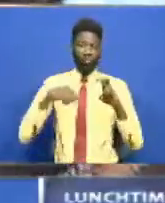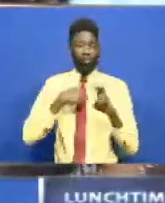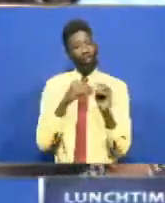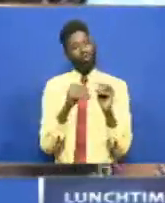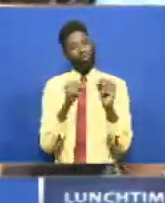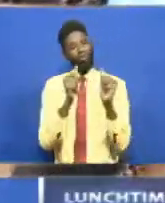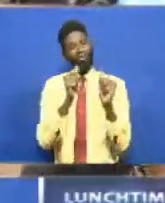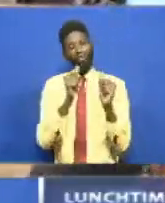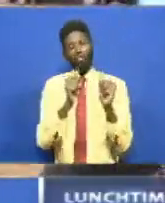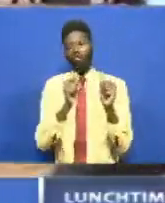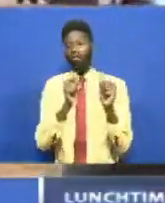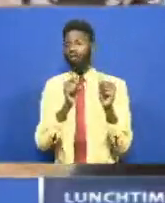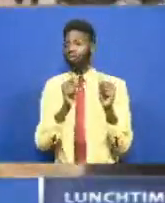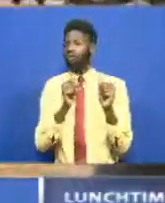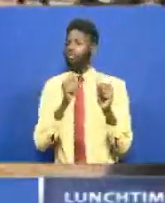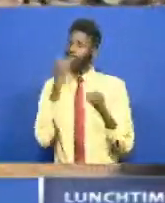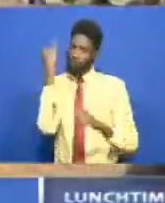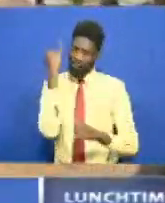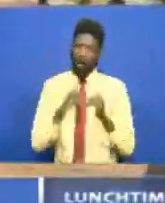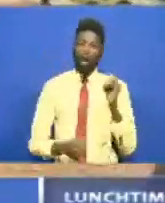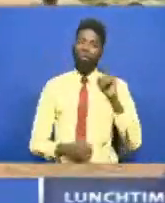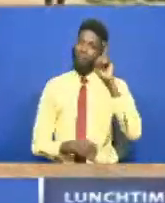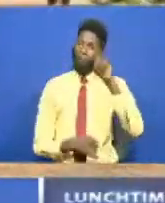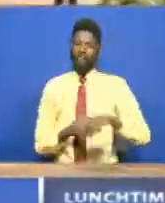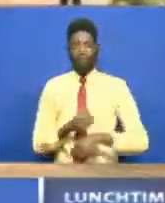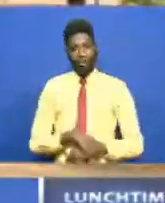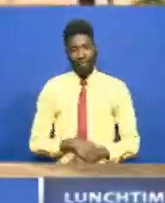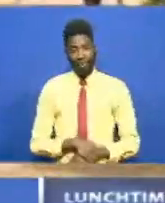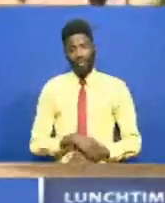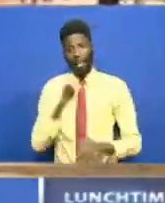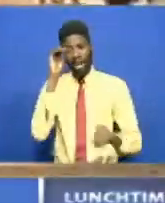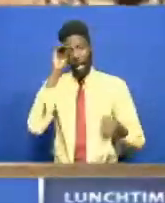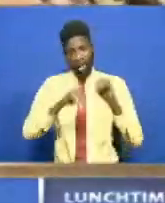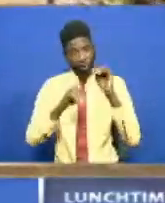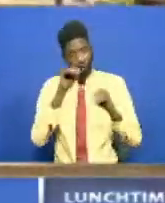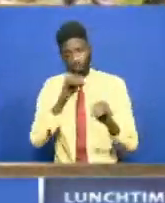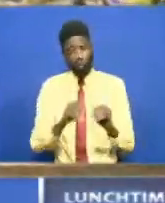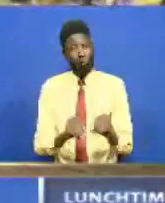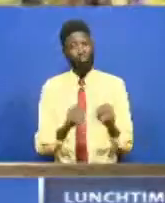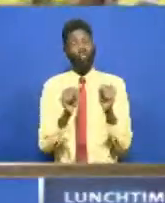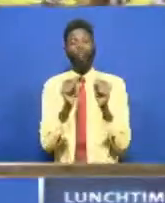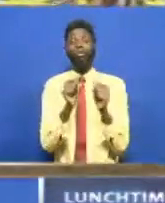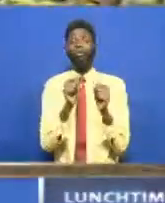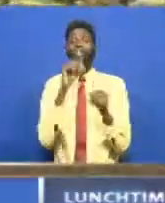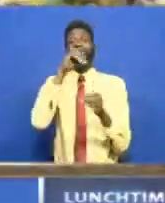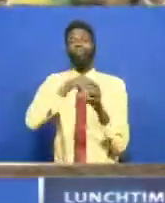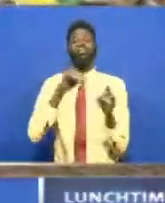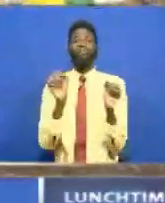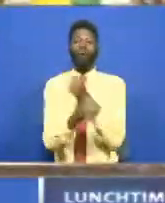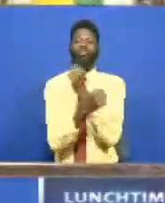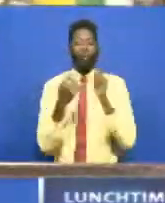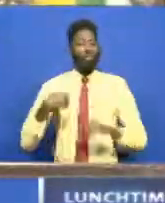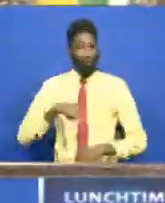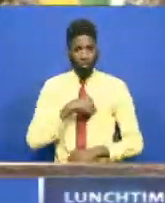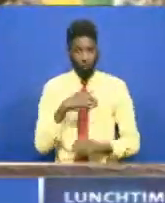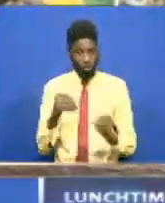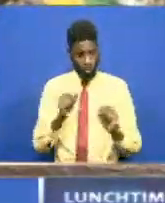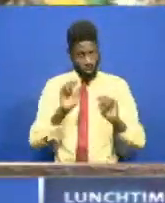Elections cannot solve this equation of inclusivity. We must solve it through the